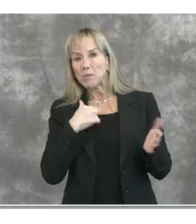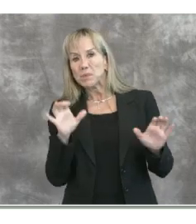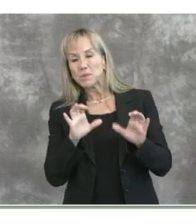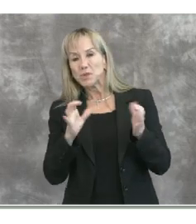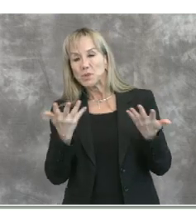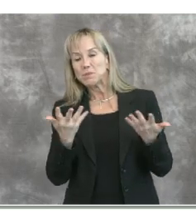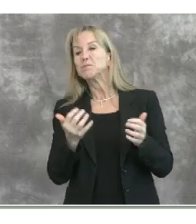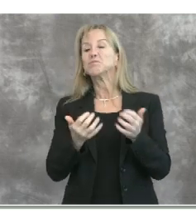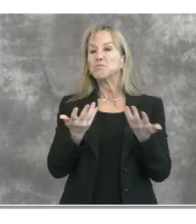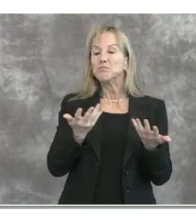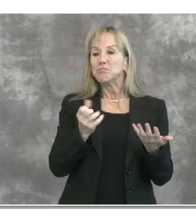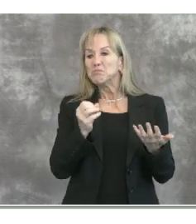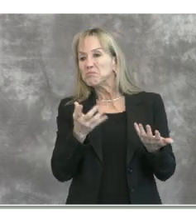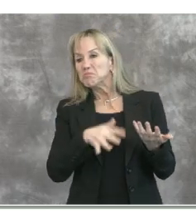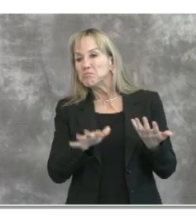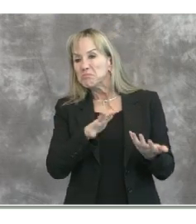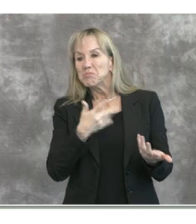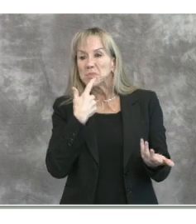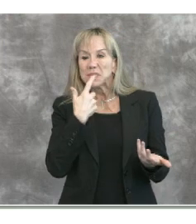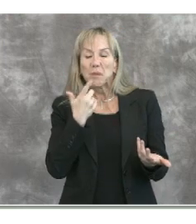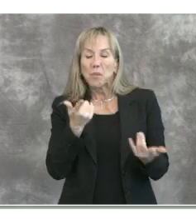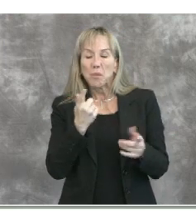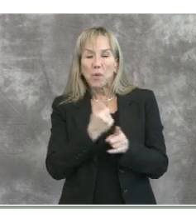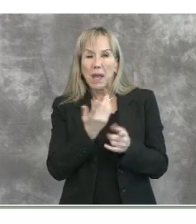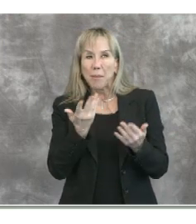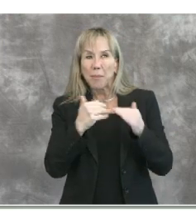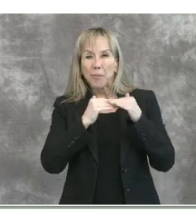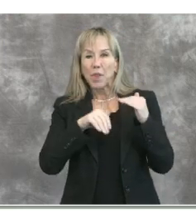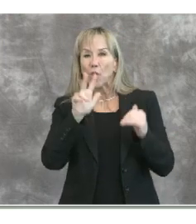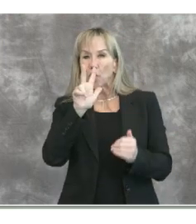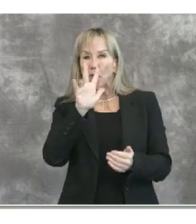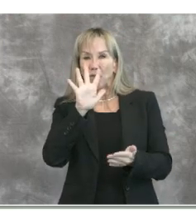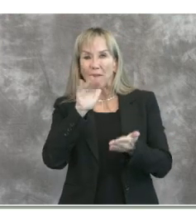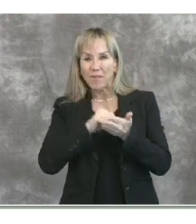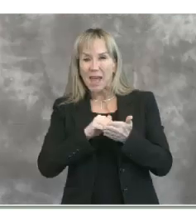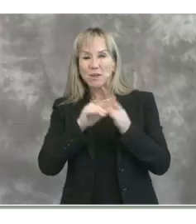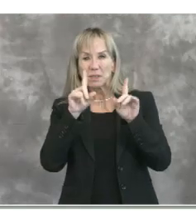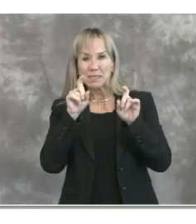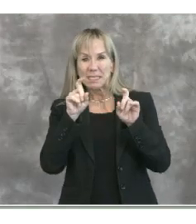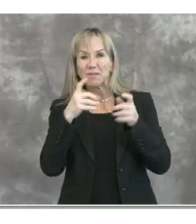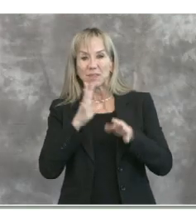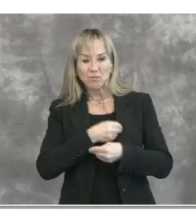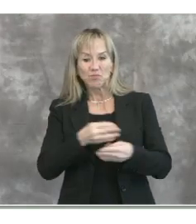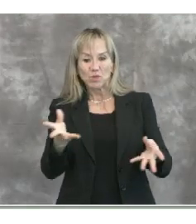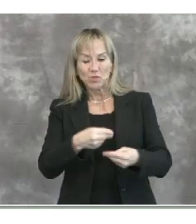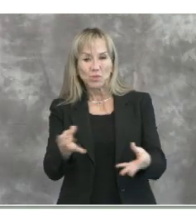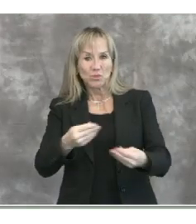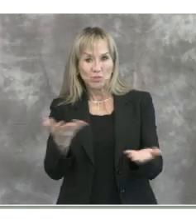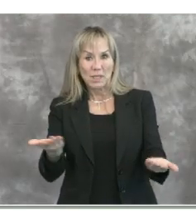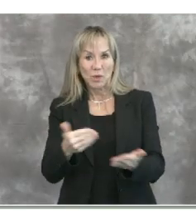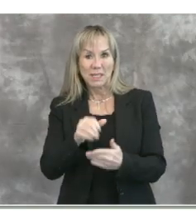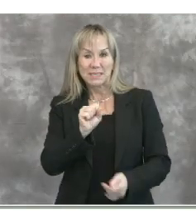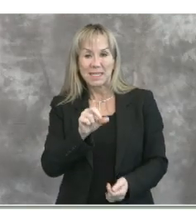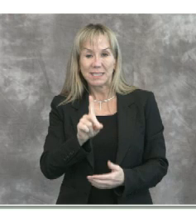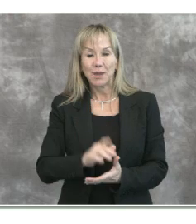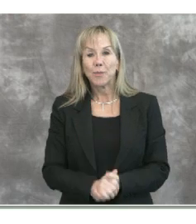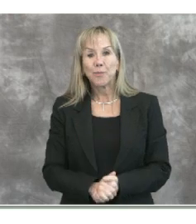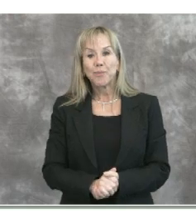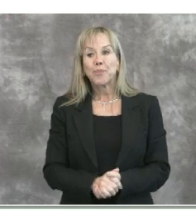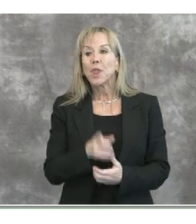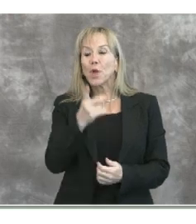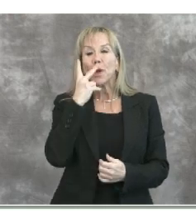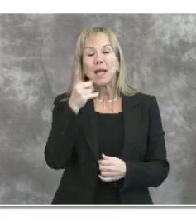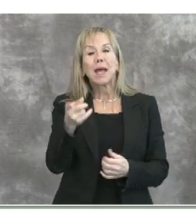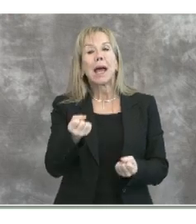most days recently, bringing us to a total of just under 35,000 tests total for San Diego County. Here you can see the breakdown